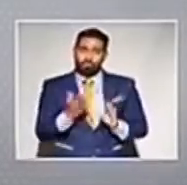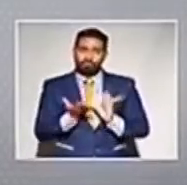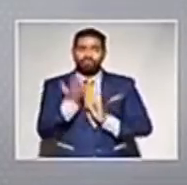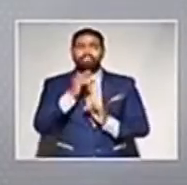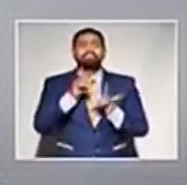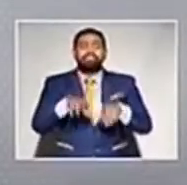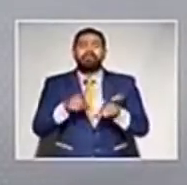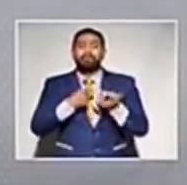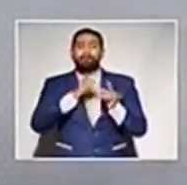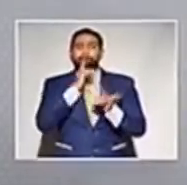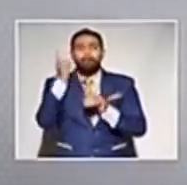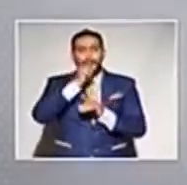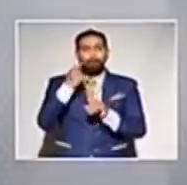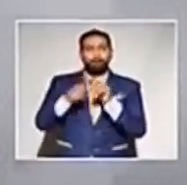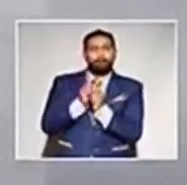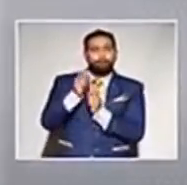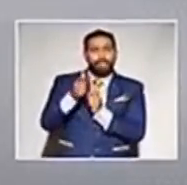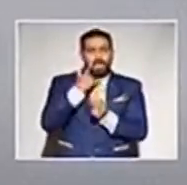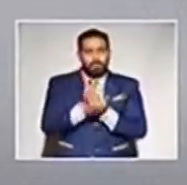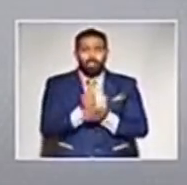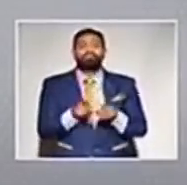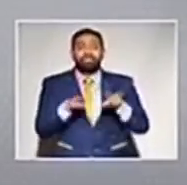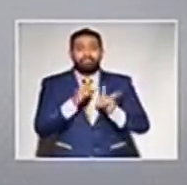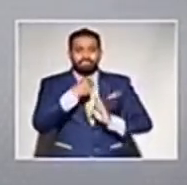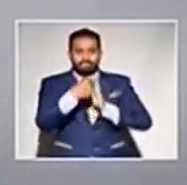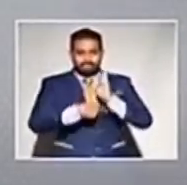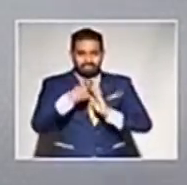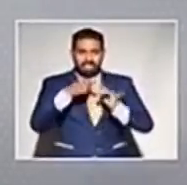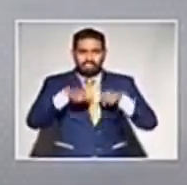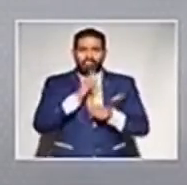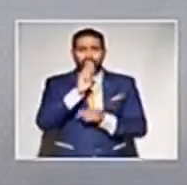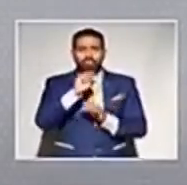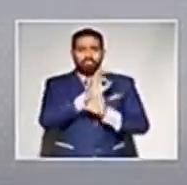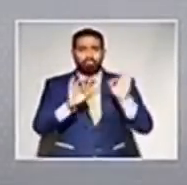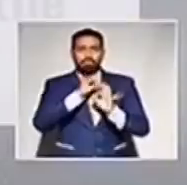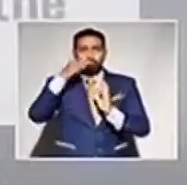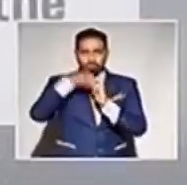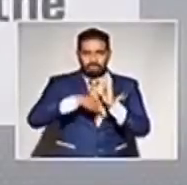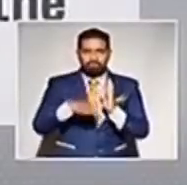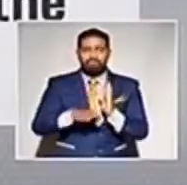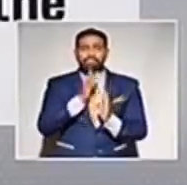Lanka, whose currency depreciated by 30% from the 9th to the 25th of March.